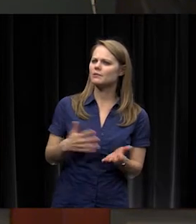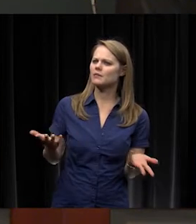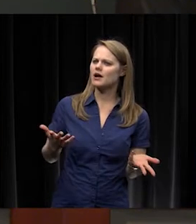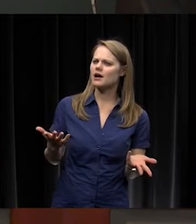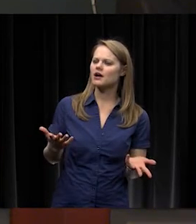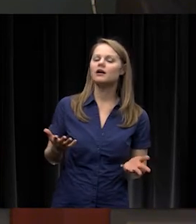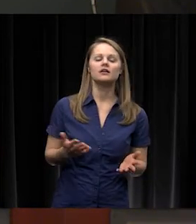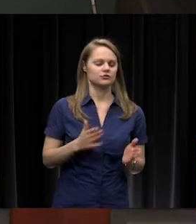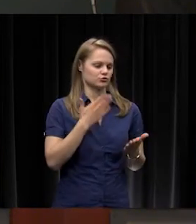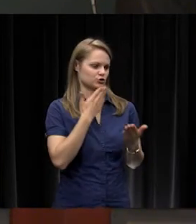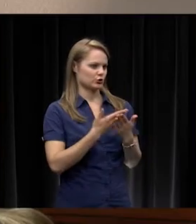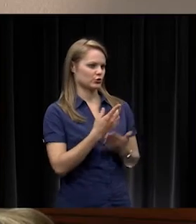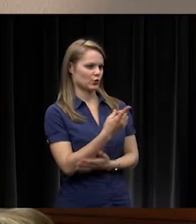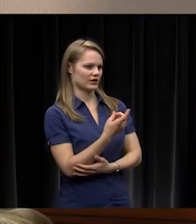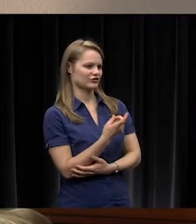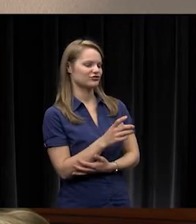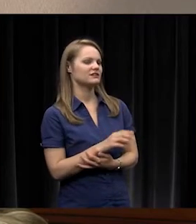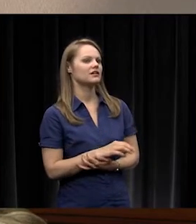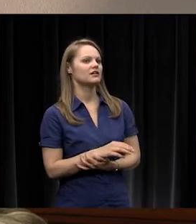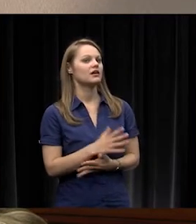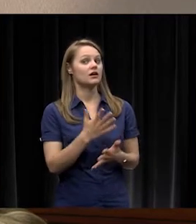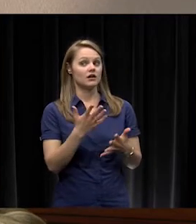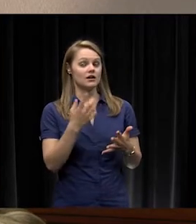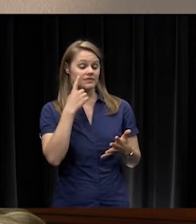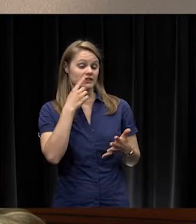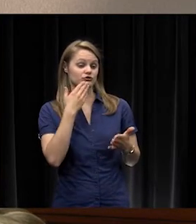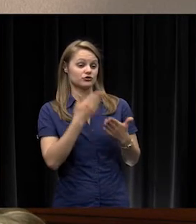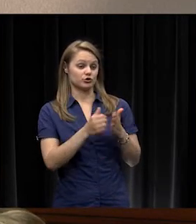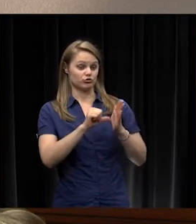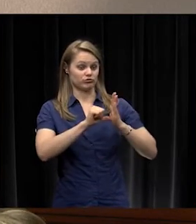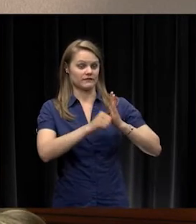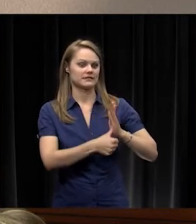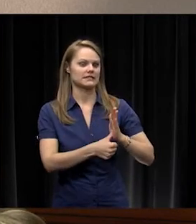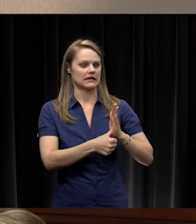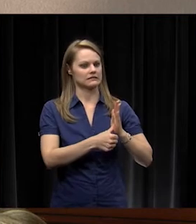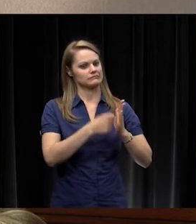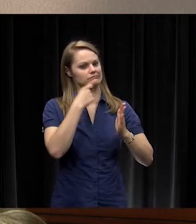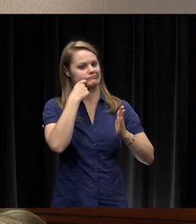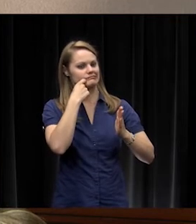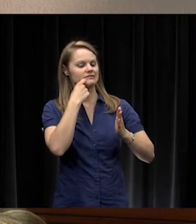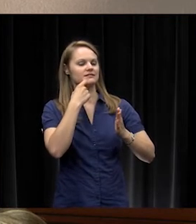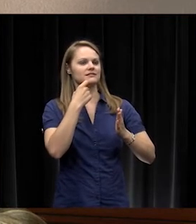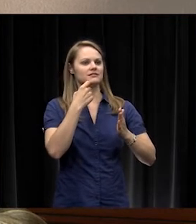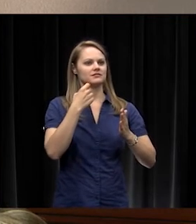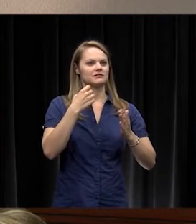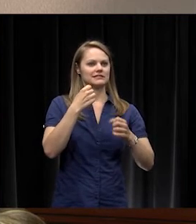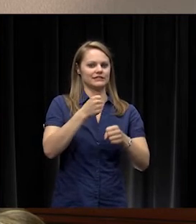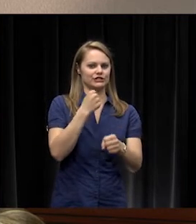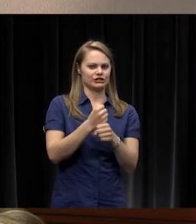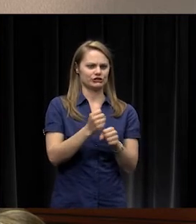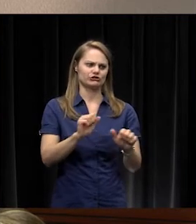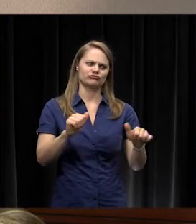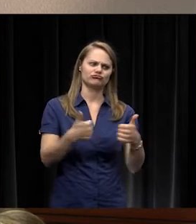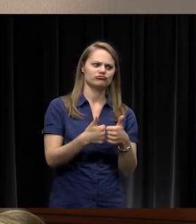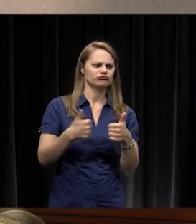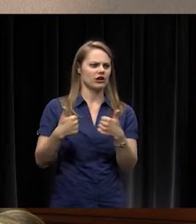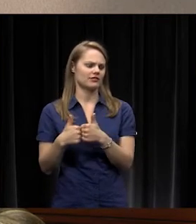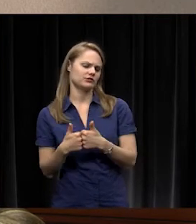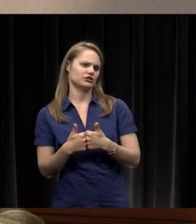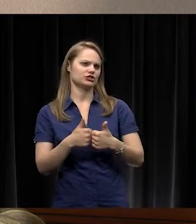your point, I mean, I think it's good to emphasize that, you know, in the challenging environment that we've experienced in the last few years and some of the hard decisions the board's had to